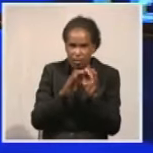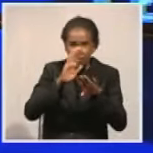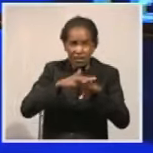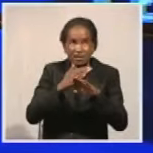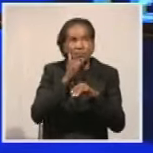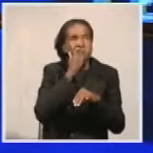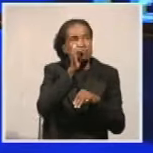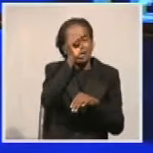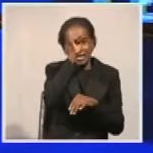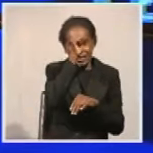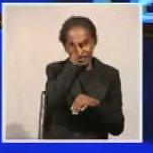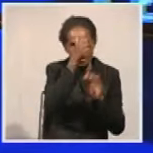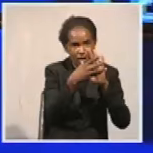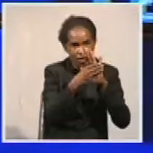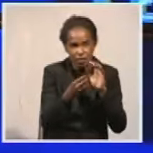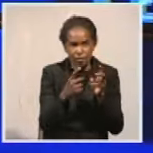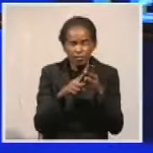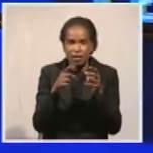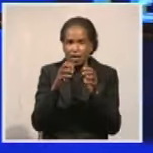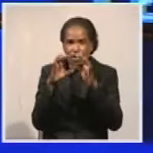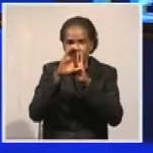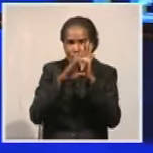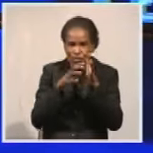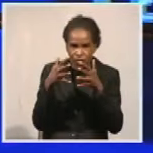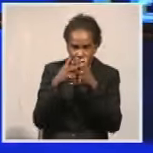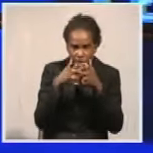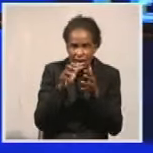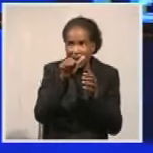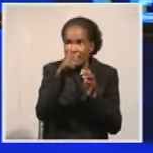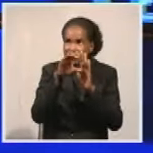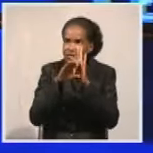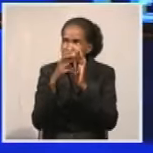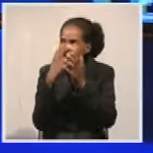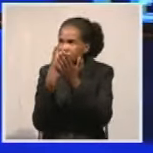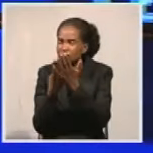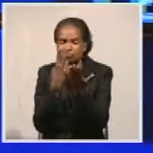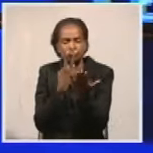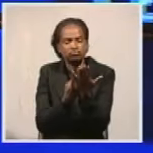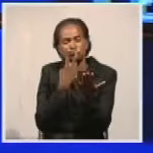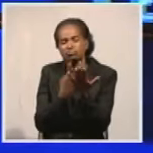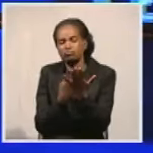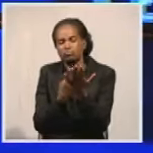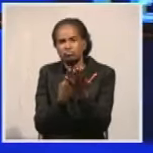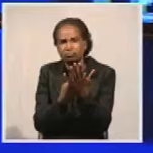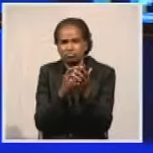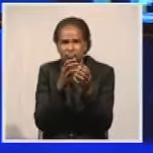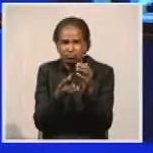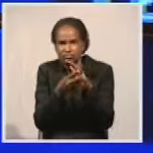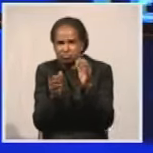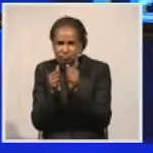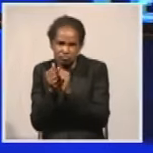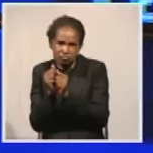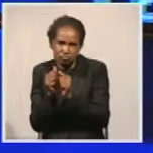India, the Constitution of the US, and other constitutions. and